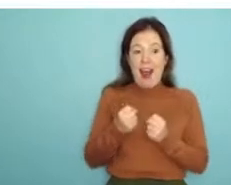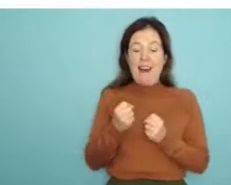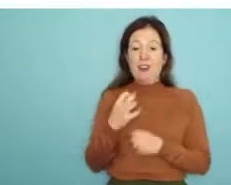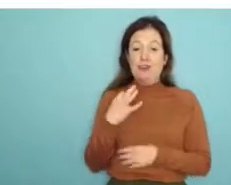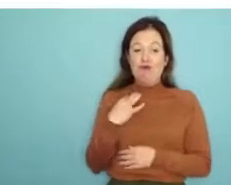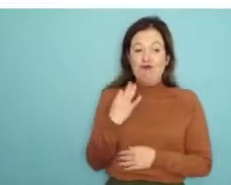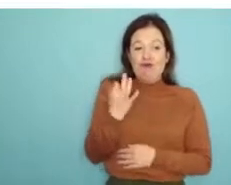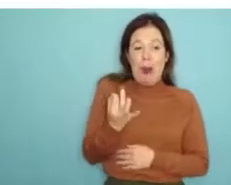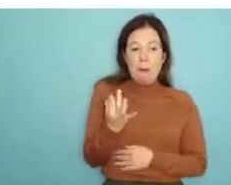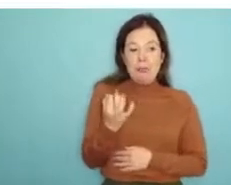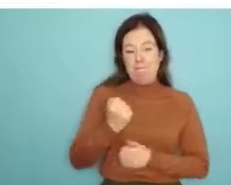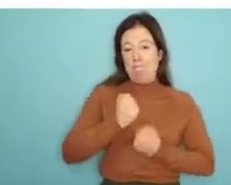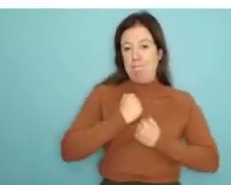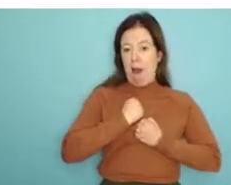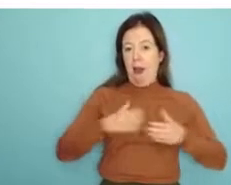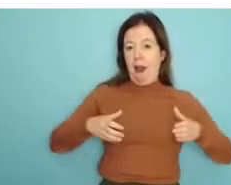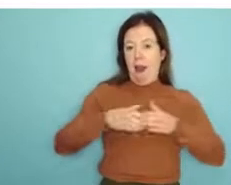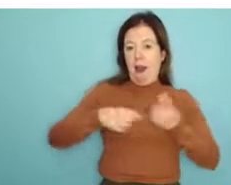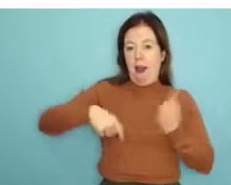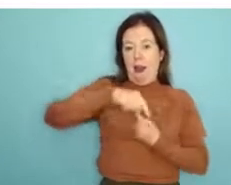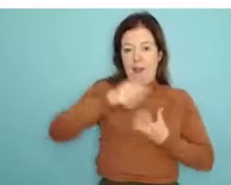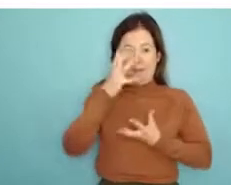slide.